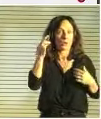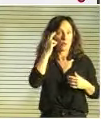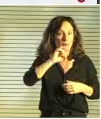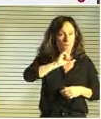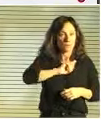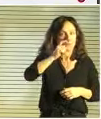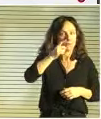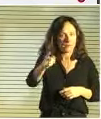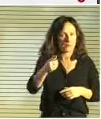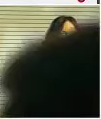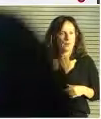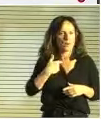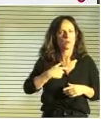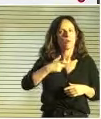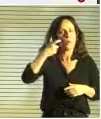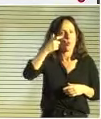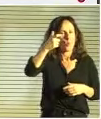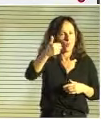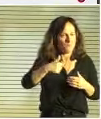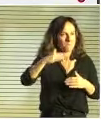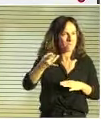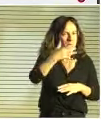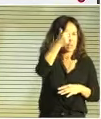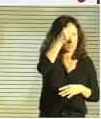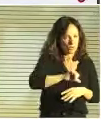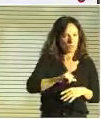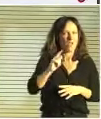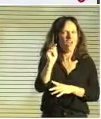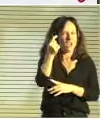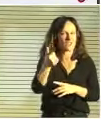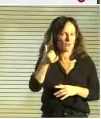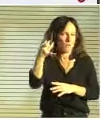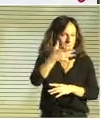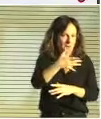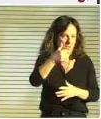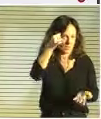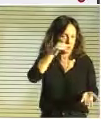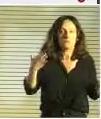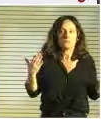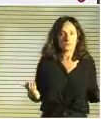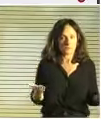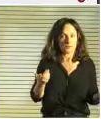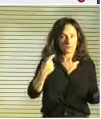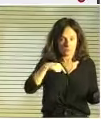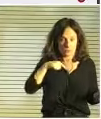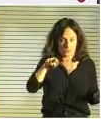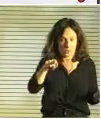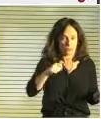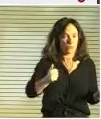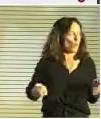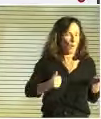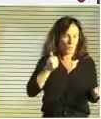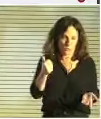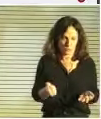support female founders, female startups led by female leaders for the next